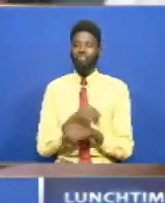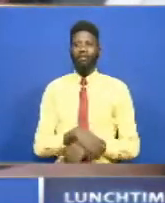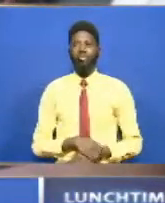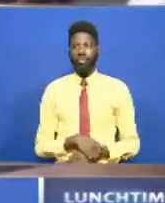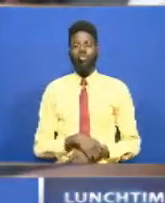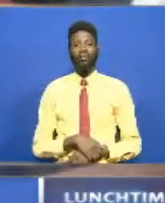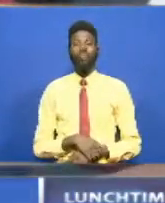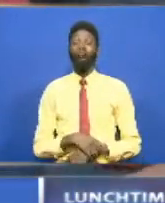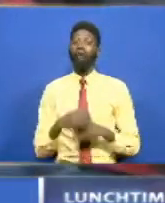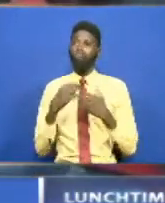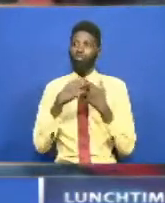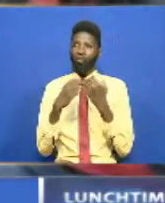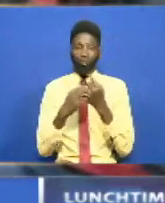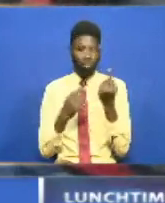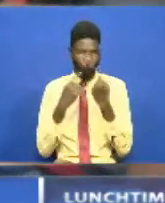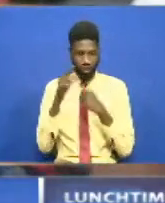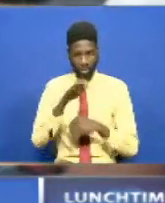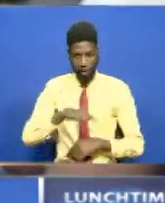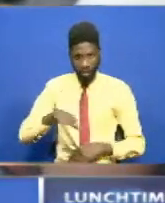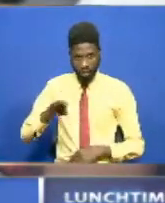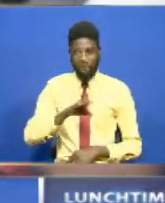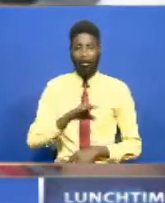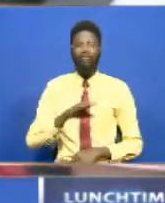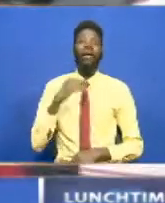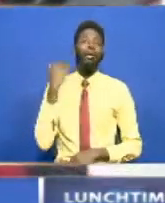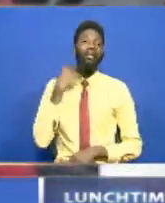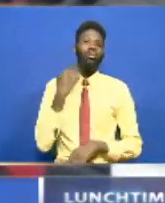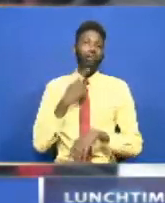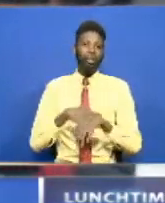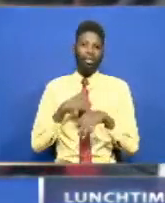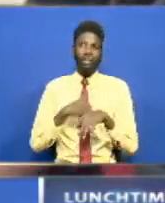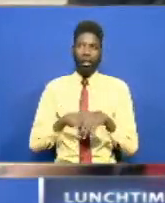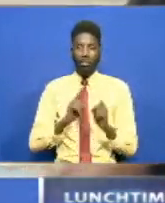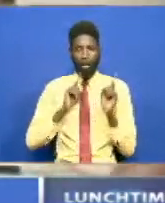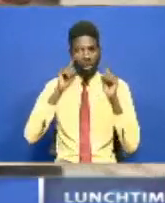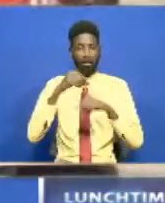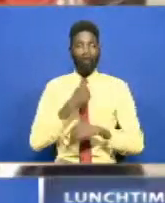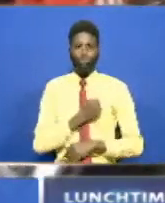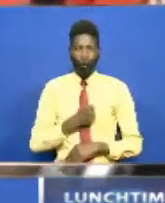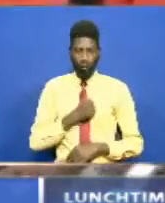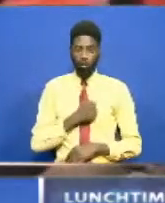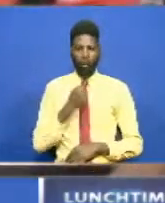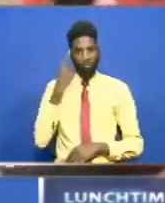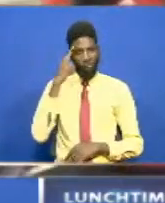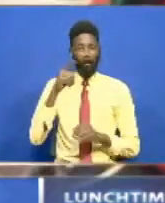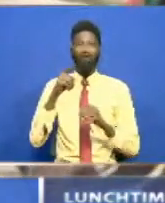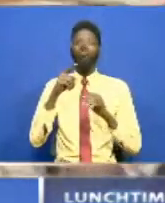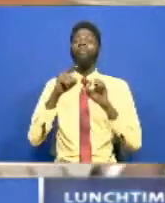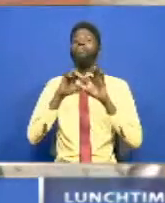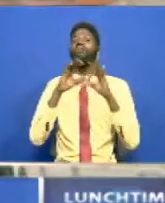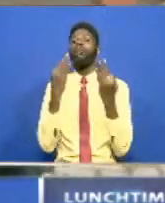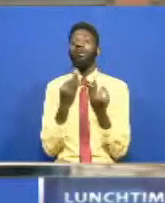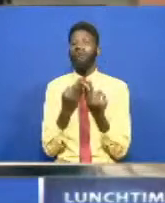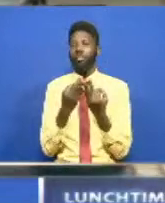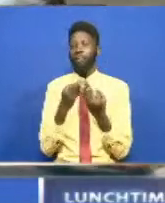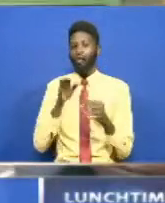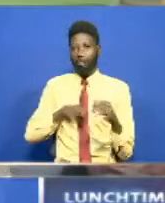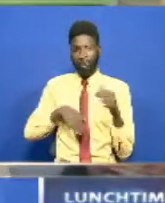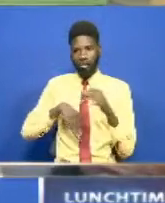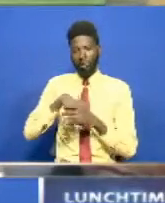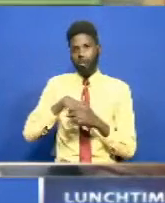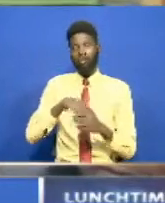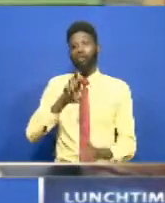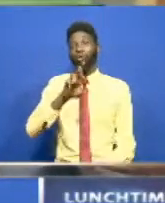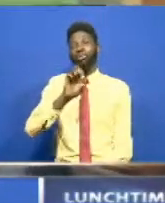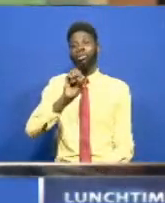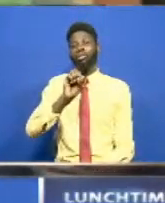Dandora while paying condolences to the family of the late former Harambee Starlets goalkeeper Rosemary Mara Aluoch, who was